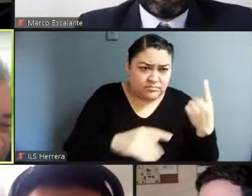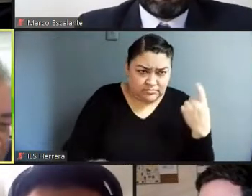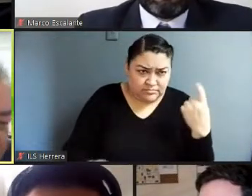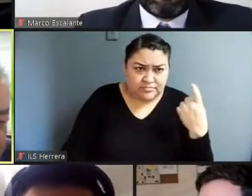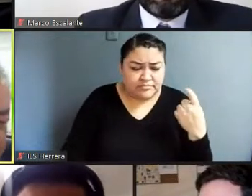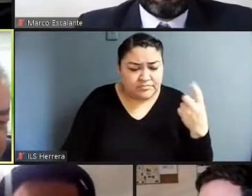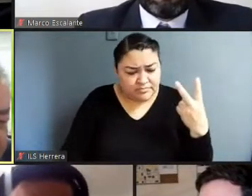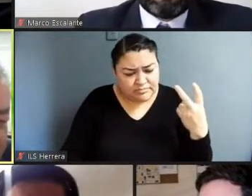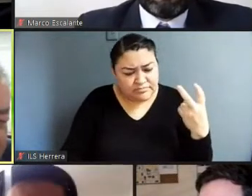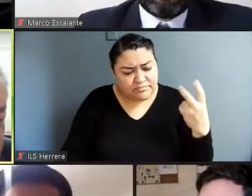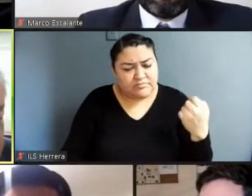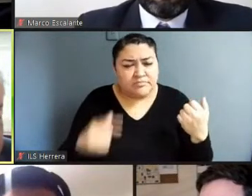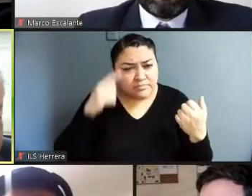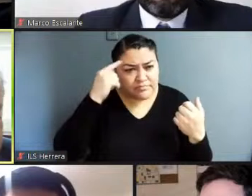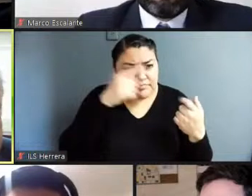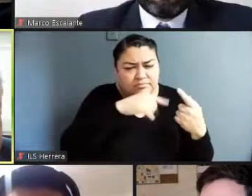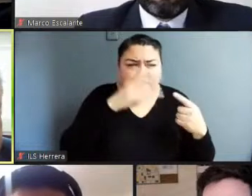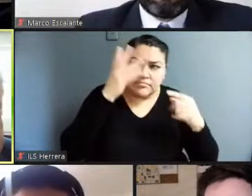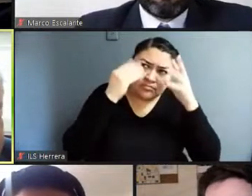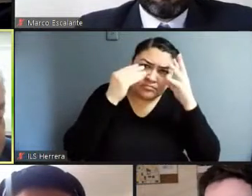group activities